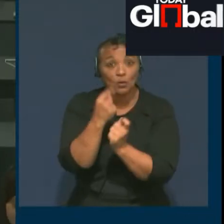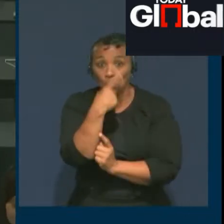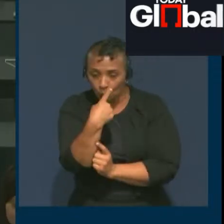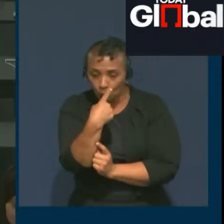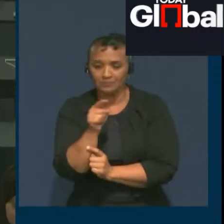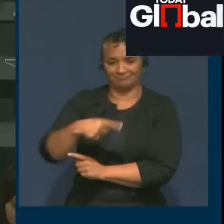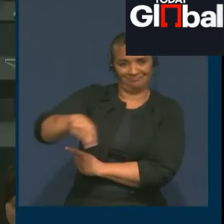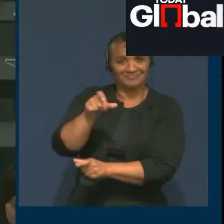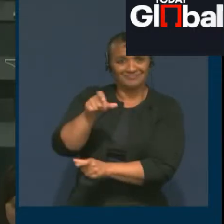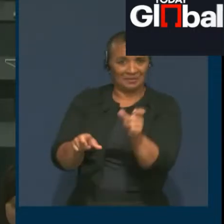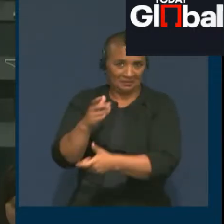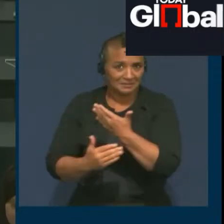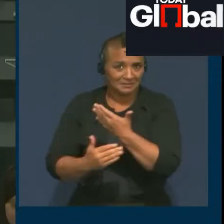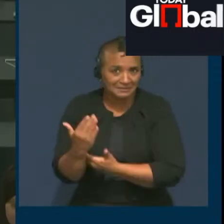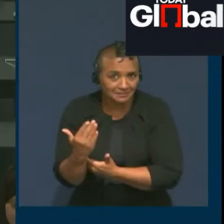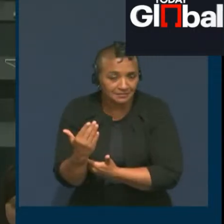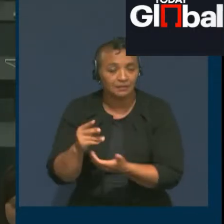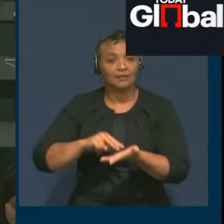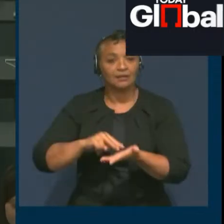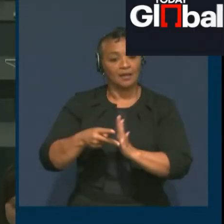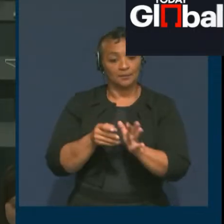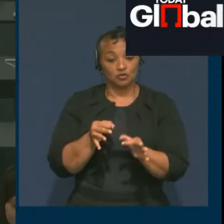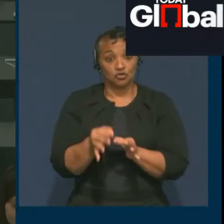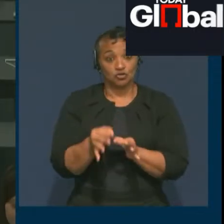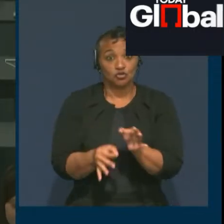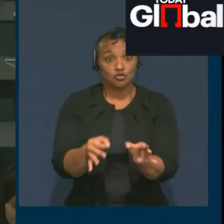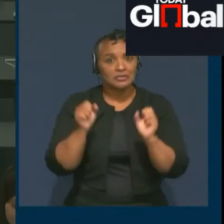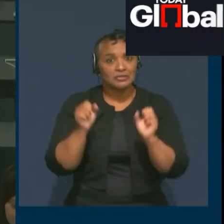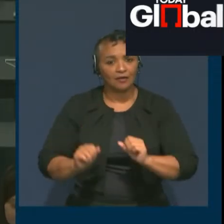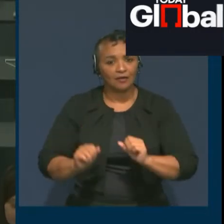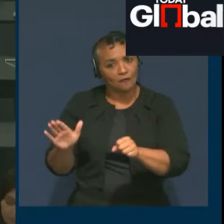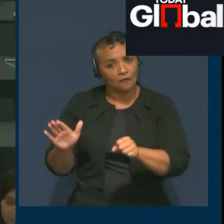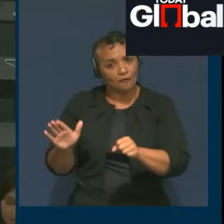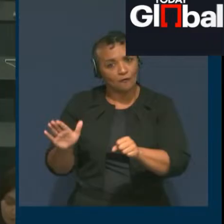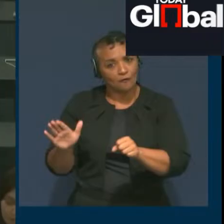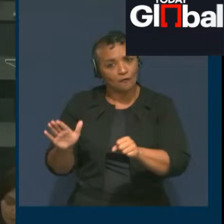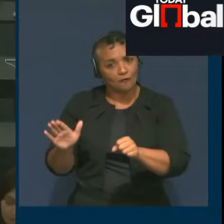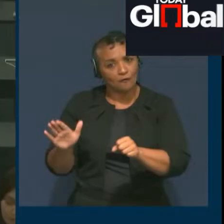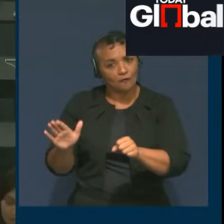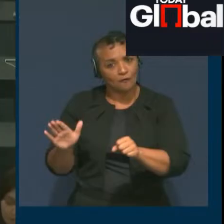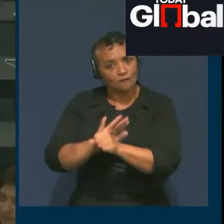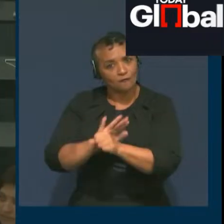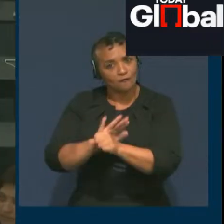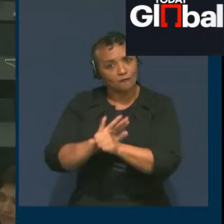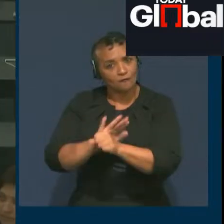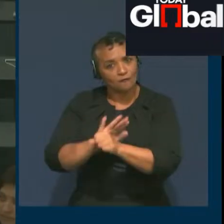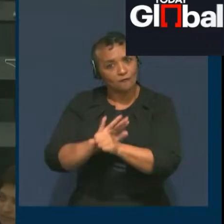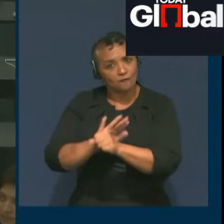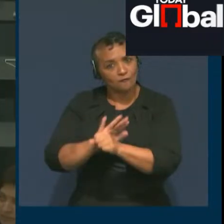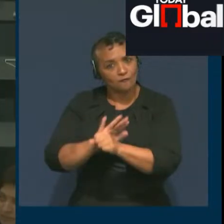coordinate strategies protecting them and to better implement the convention.